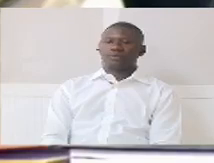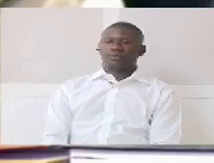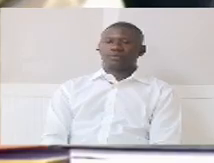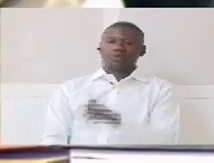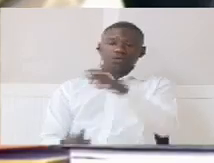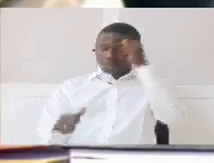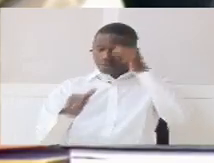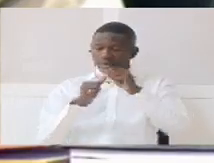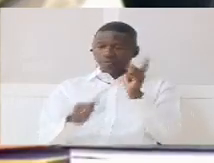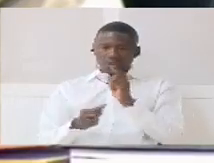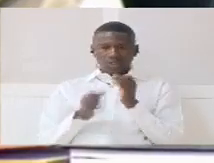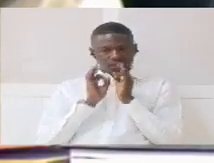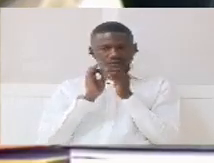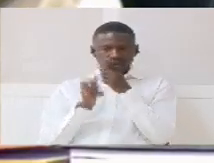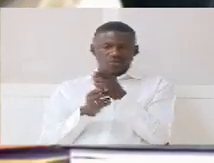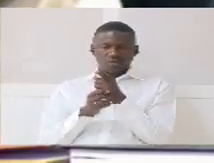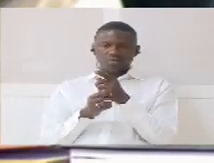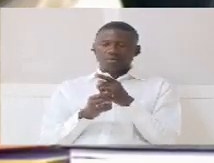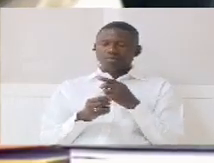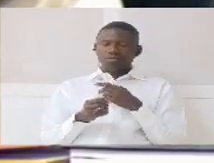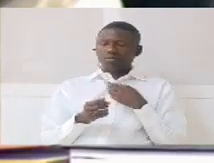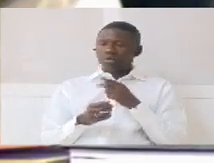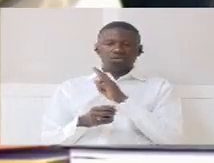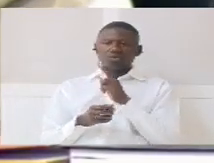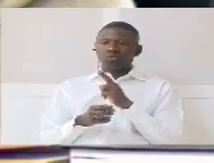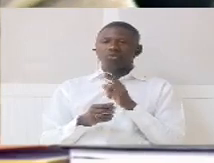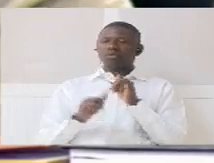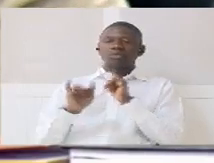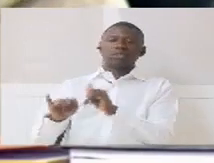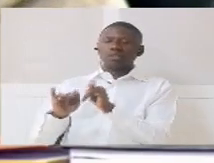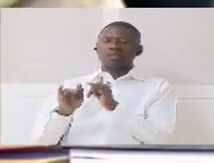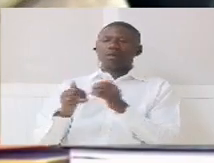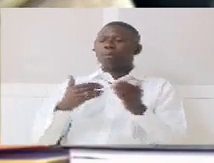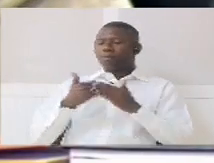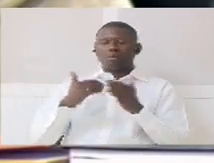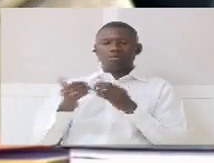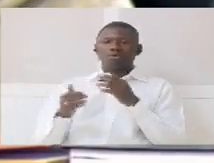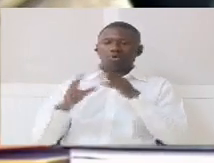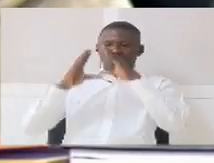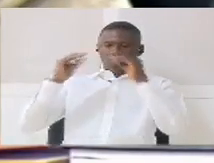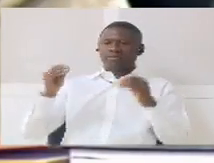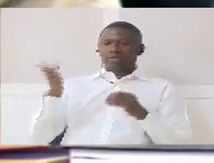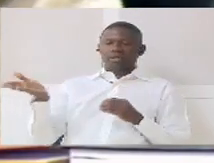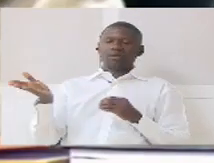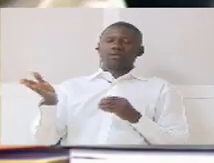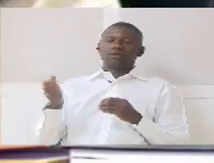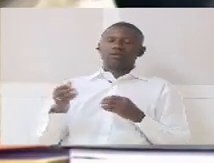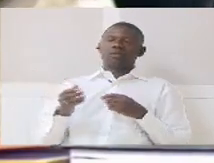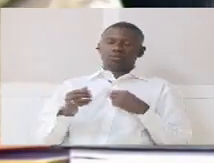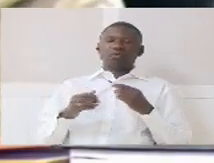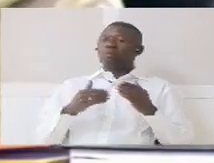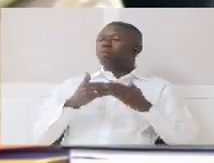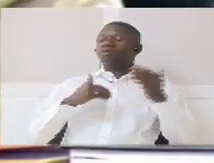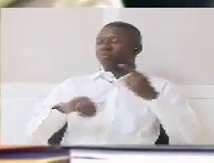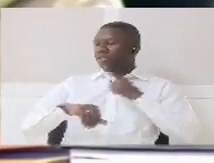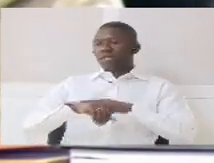told you from the onset? I was not. Official Fengol Beke, and most of my time can be spent away. I